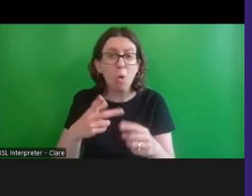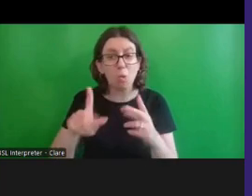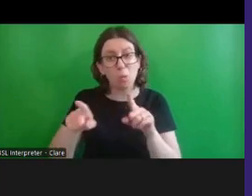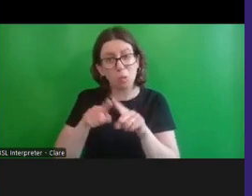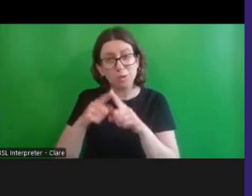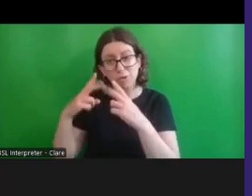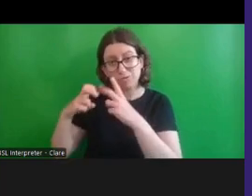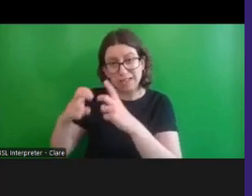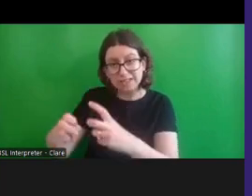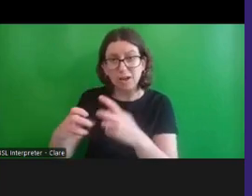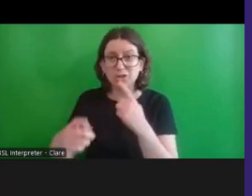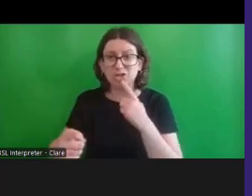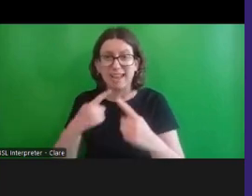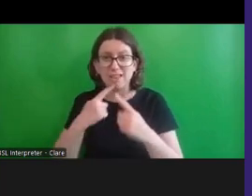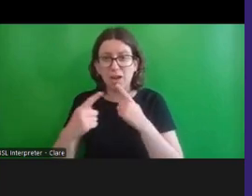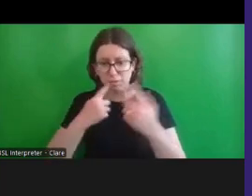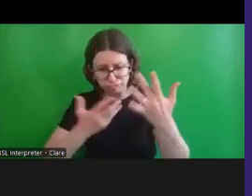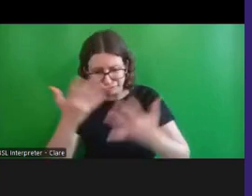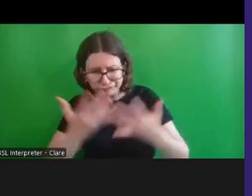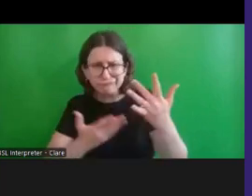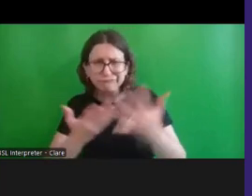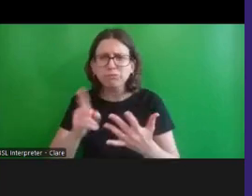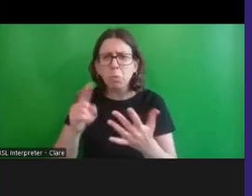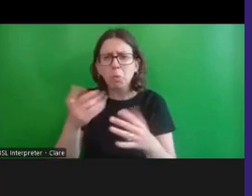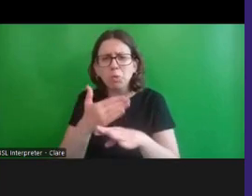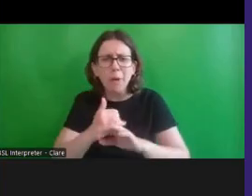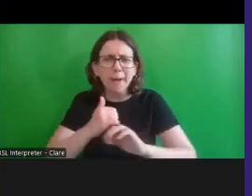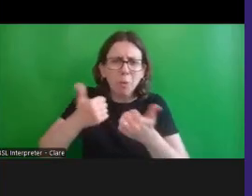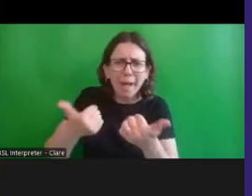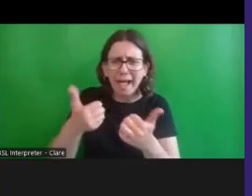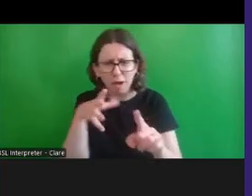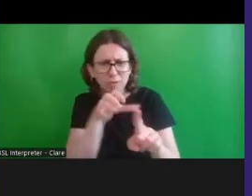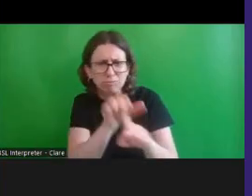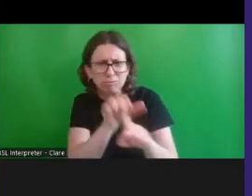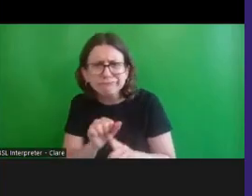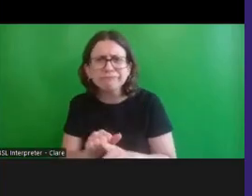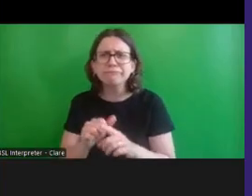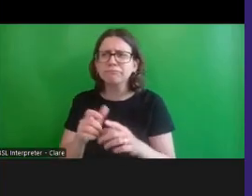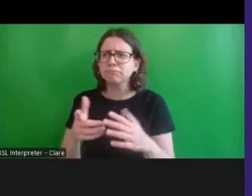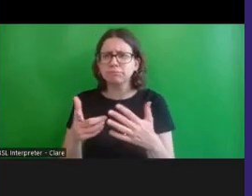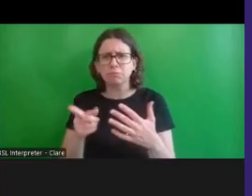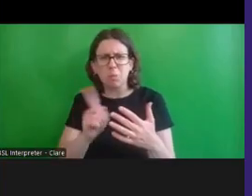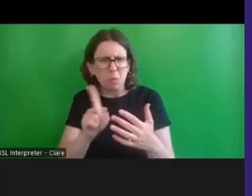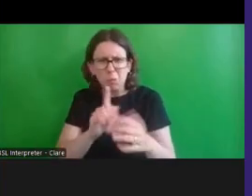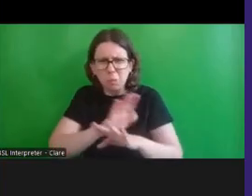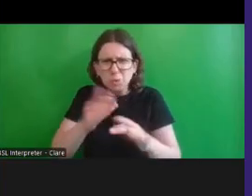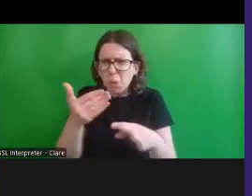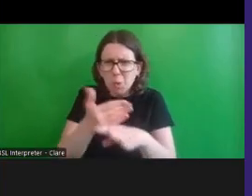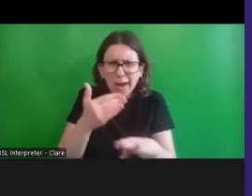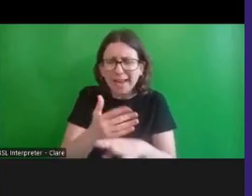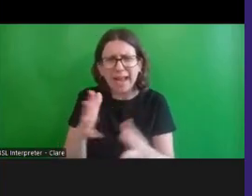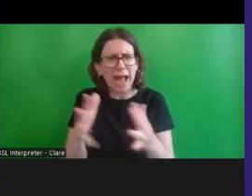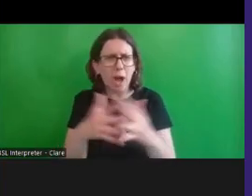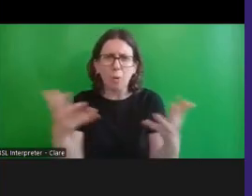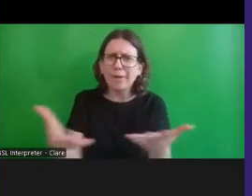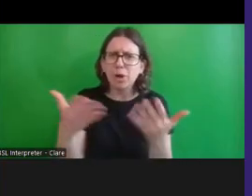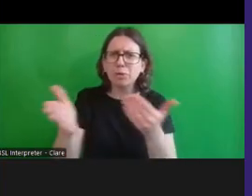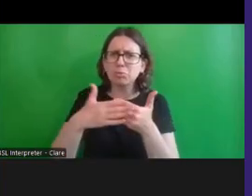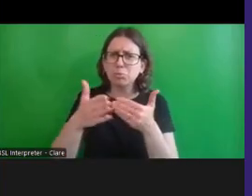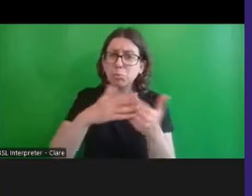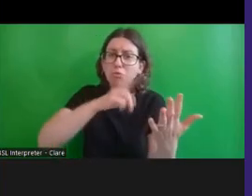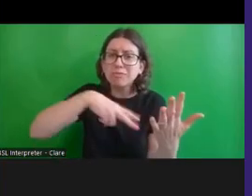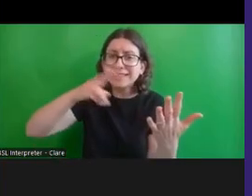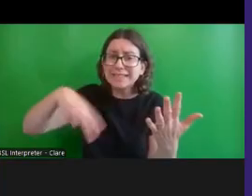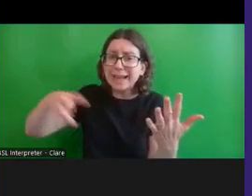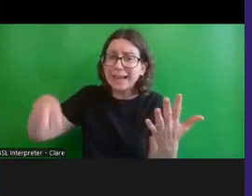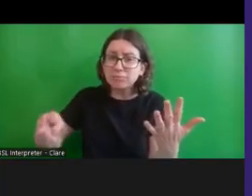trends, patterns, and behaviors around reading, what's working, what isn't, and how we can all help encourage reading in our communities. So